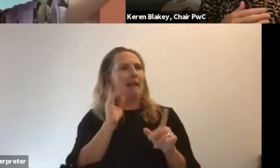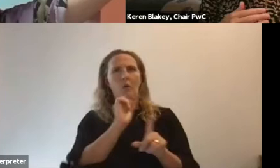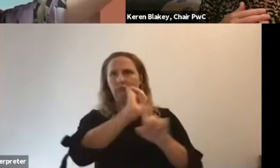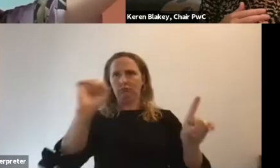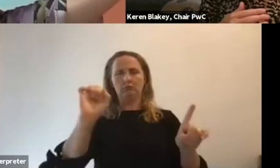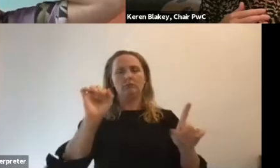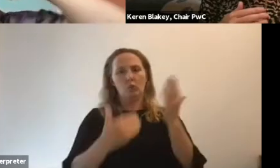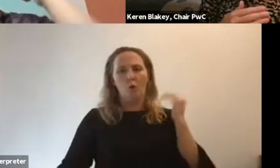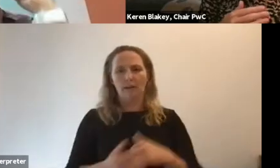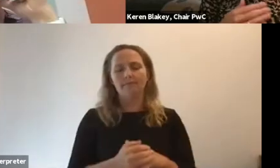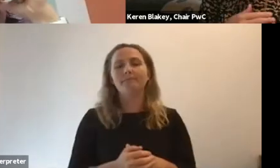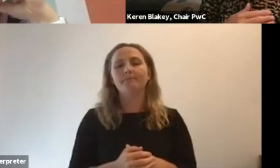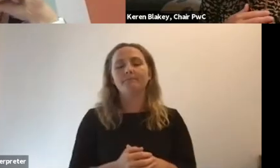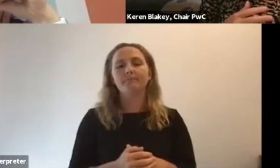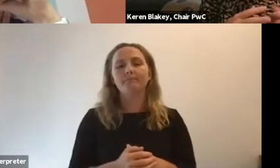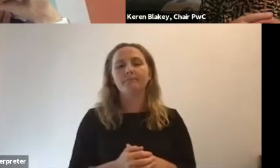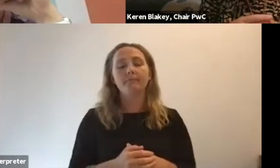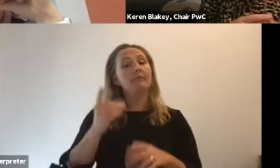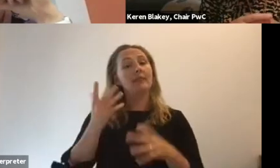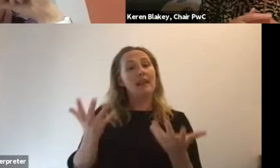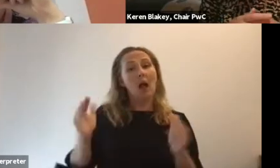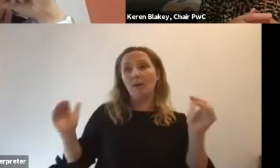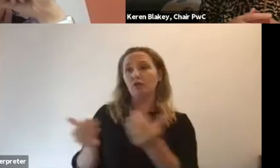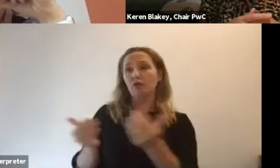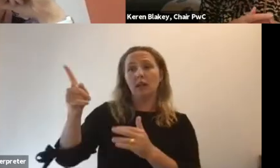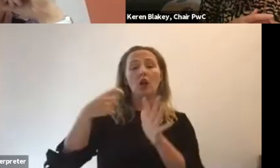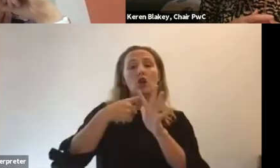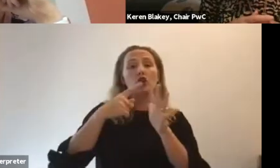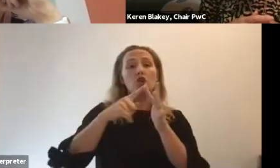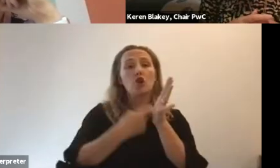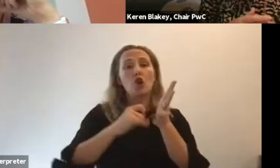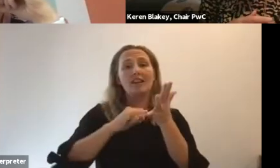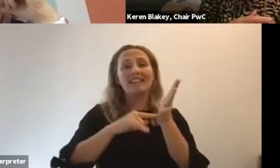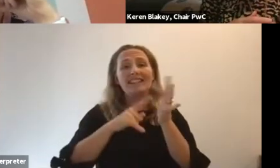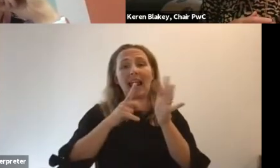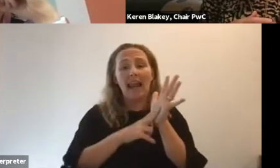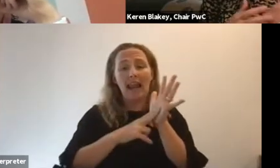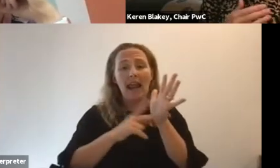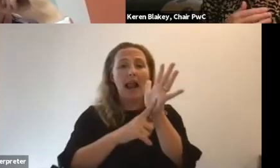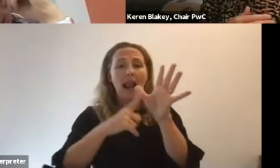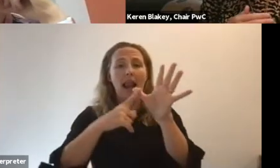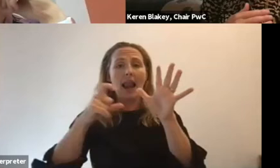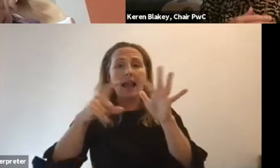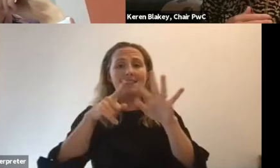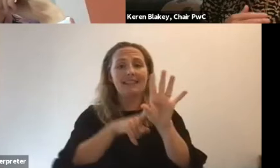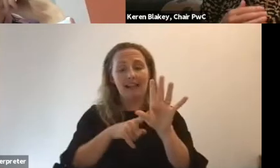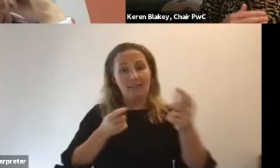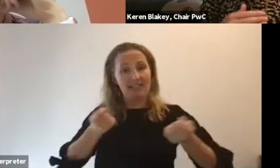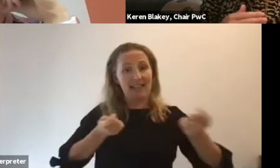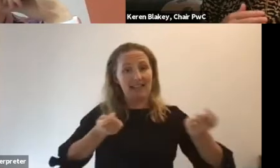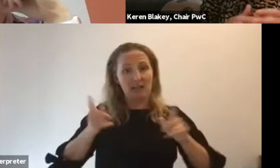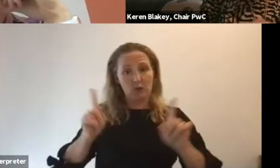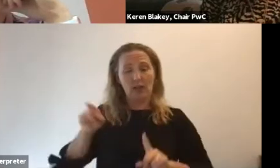little bit of history on Kirsten Lacey, who's our facilitator today. So Kirsten is the Auckland Art